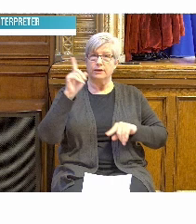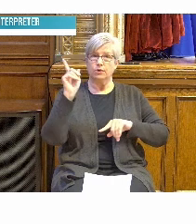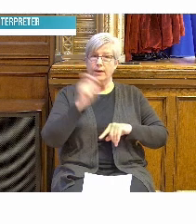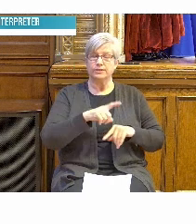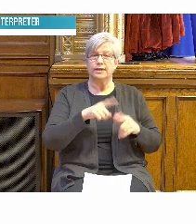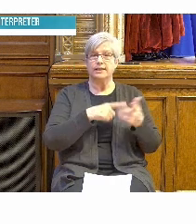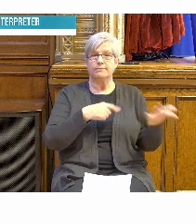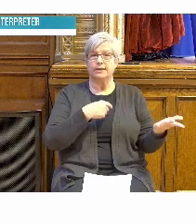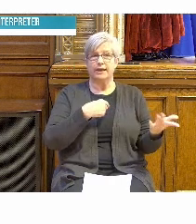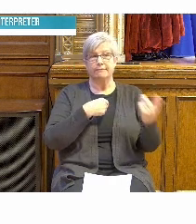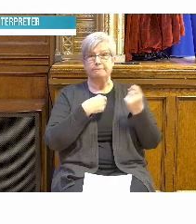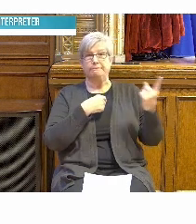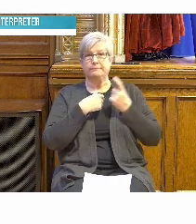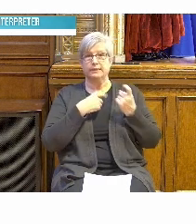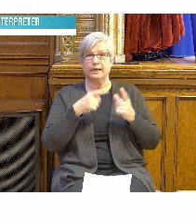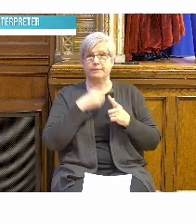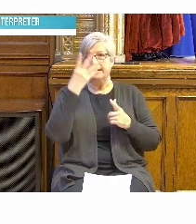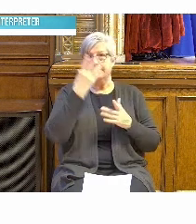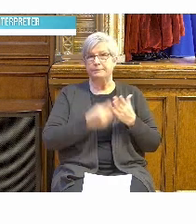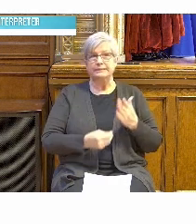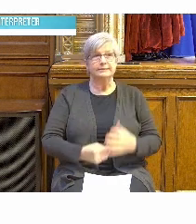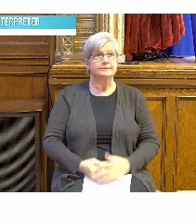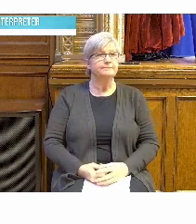they might have.